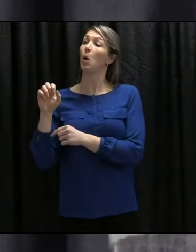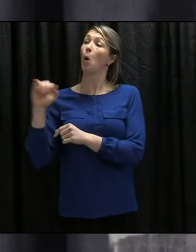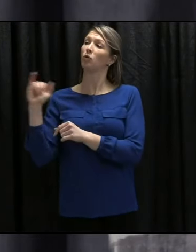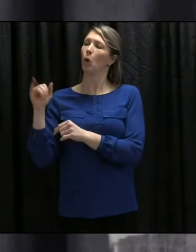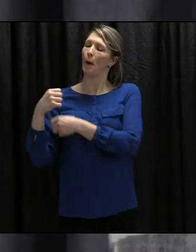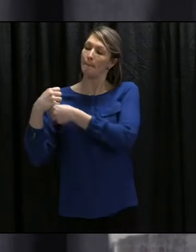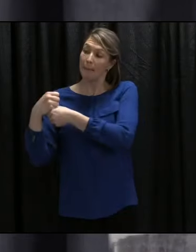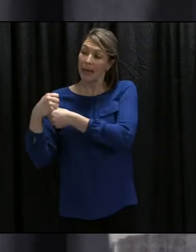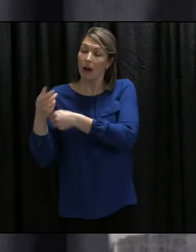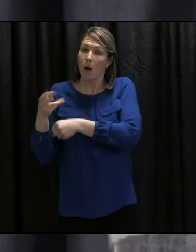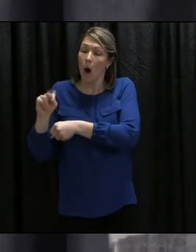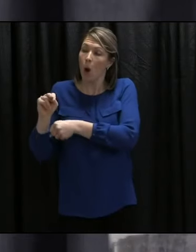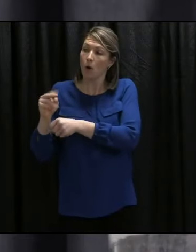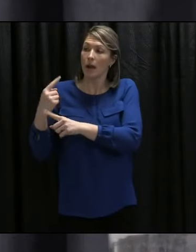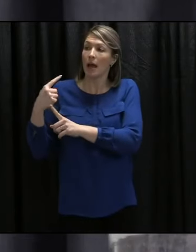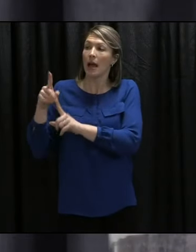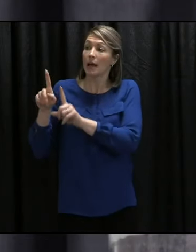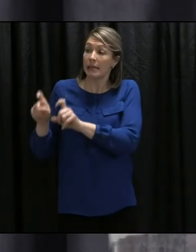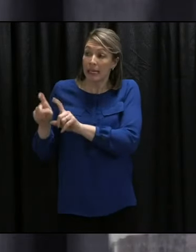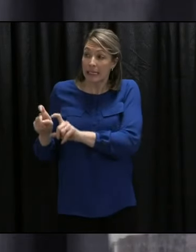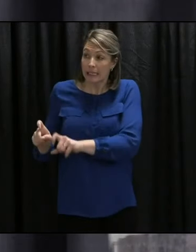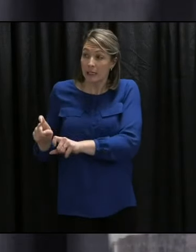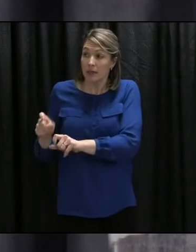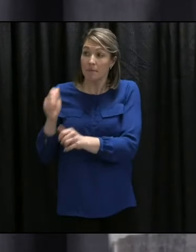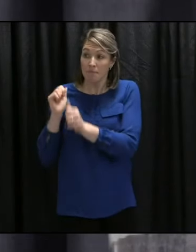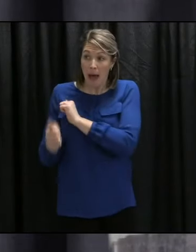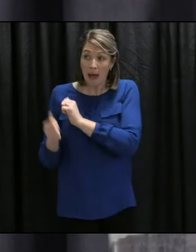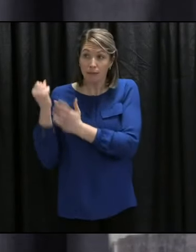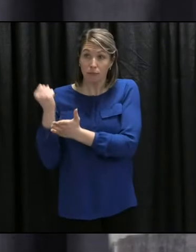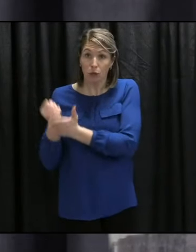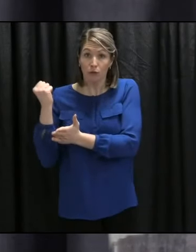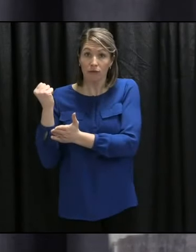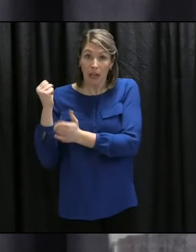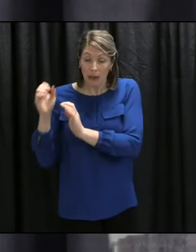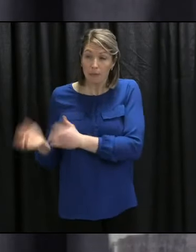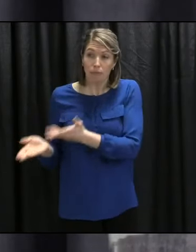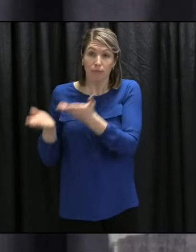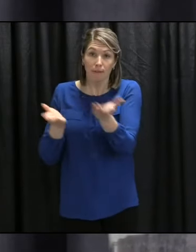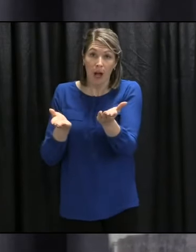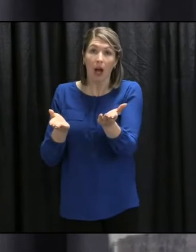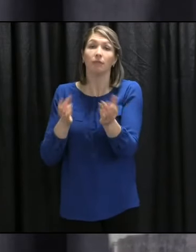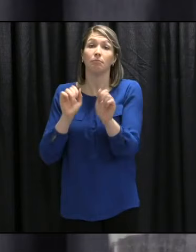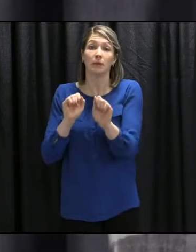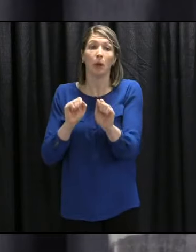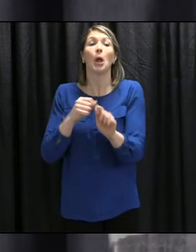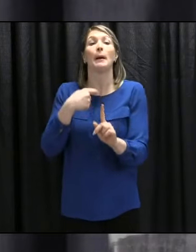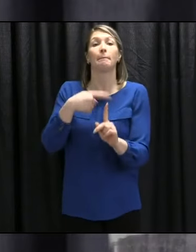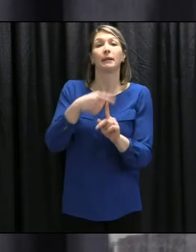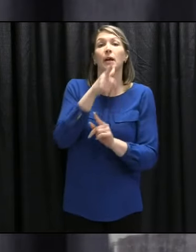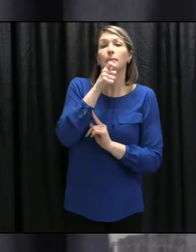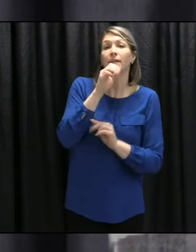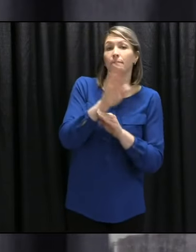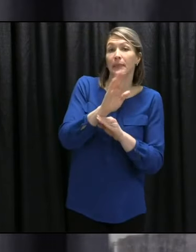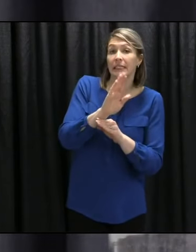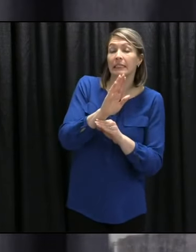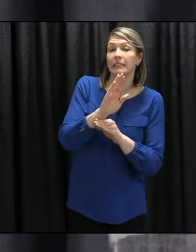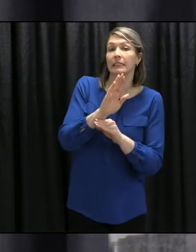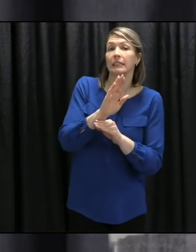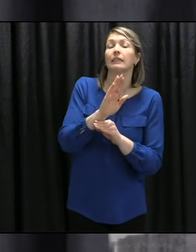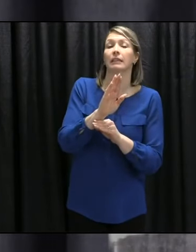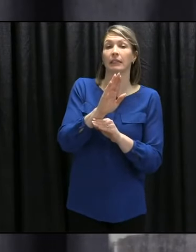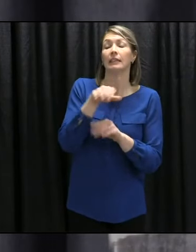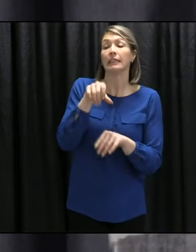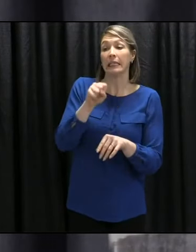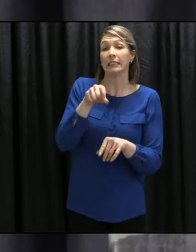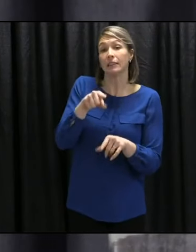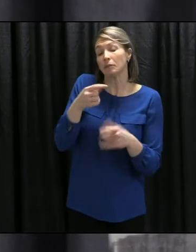that equipment if it's available to see if it passes muster, as well as looking at private sector manufacturing. But shared services